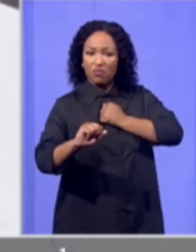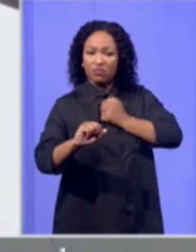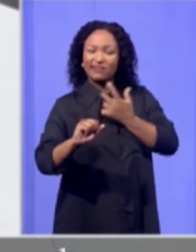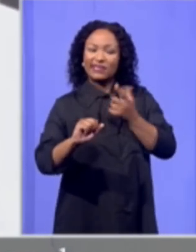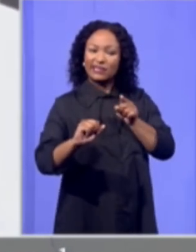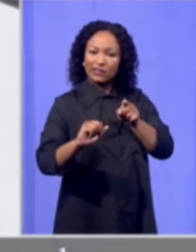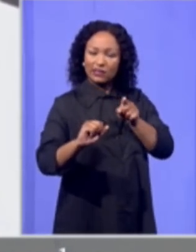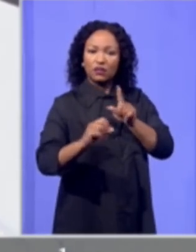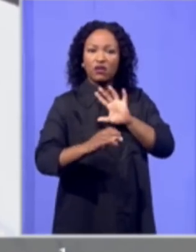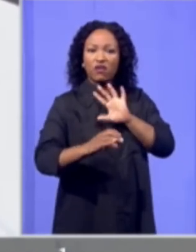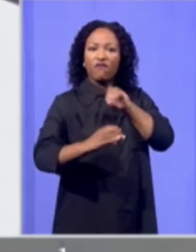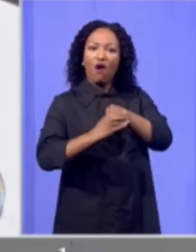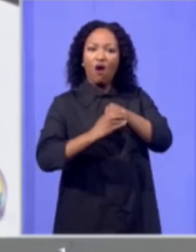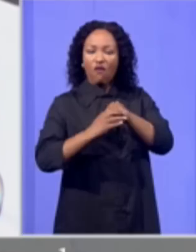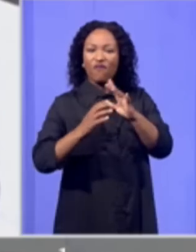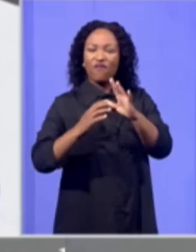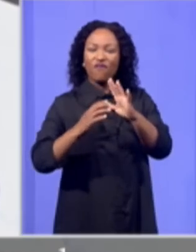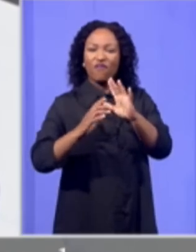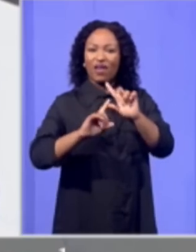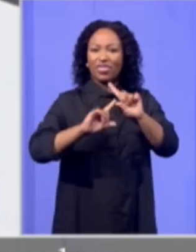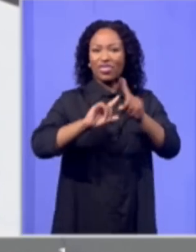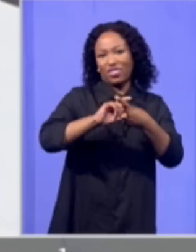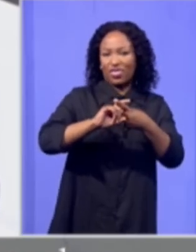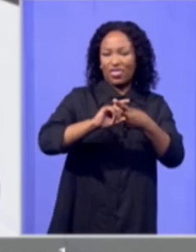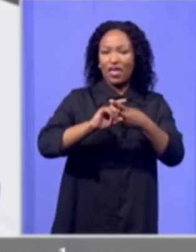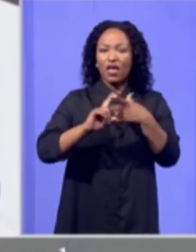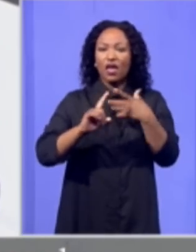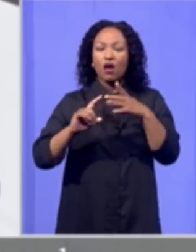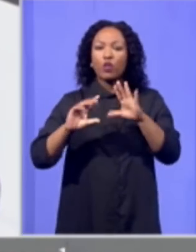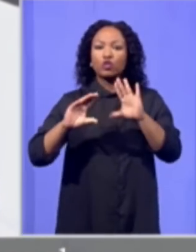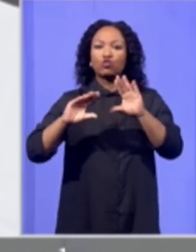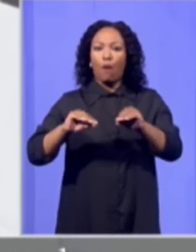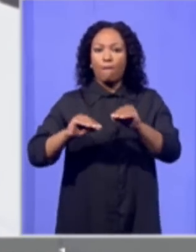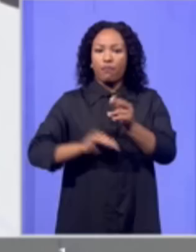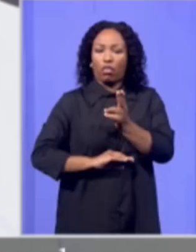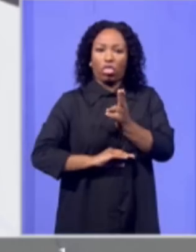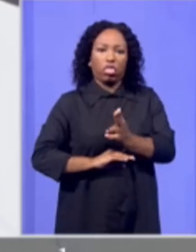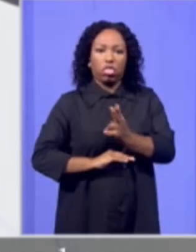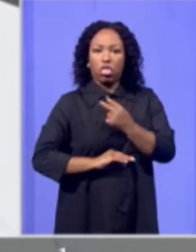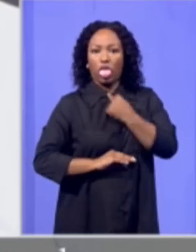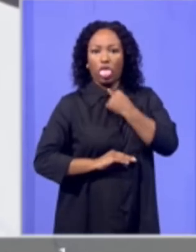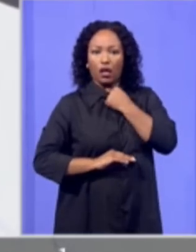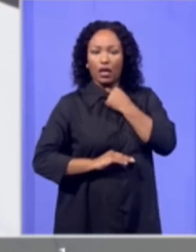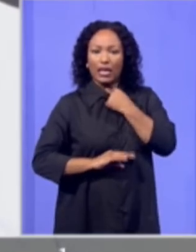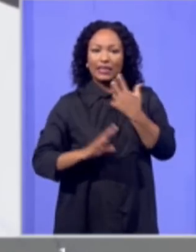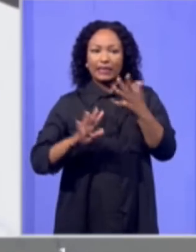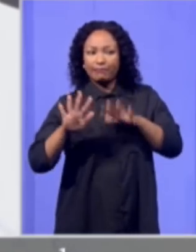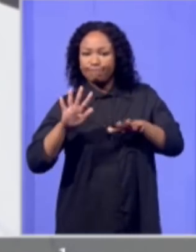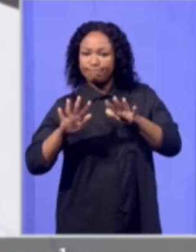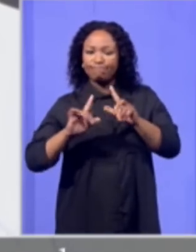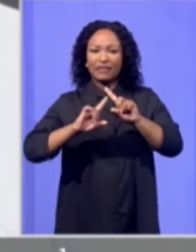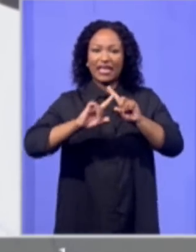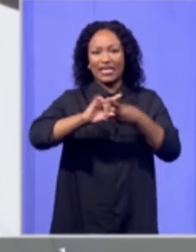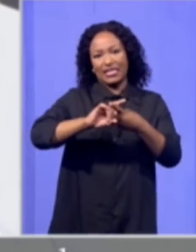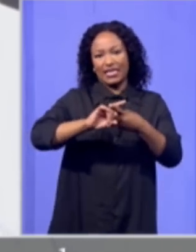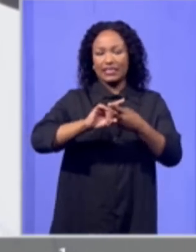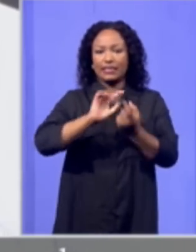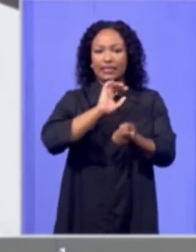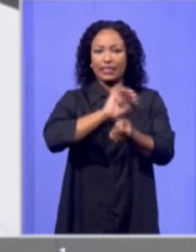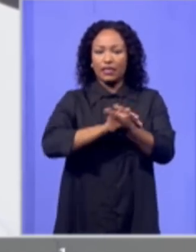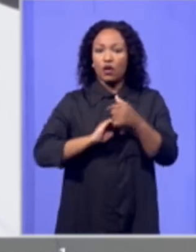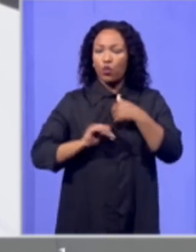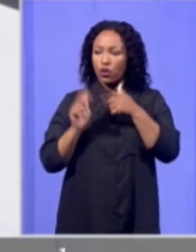a crash. He was unable to navigate a stop sign, causing that accident. At this point, the report we have received